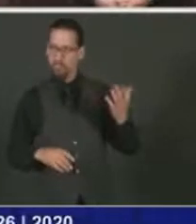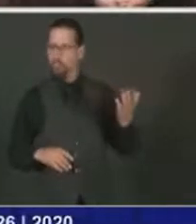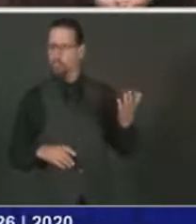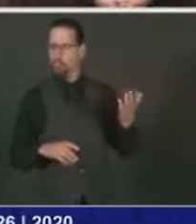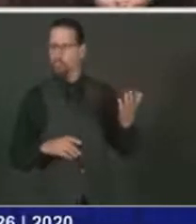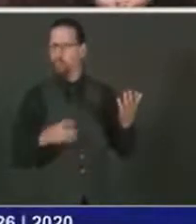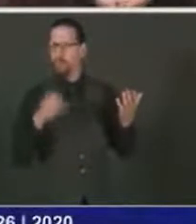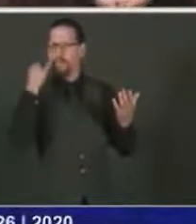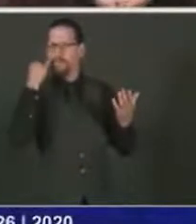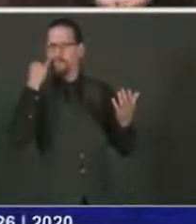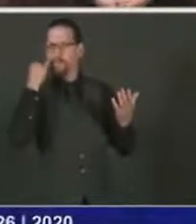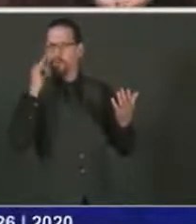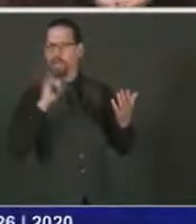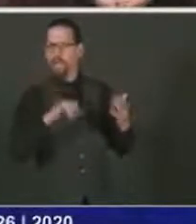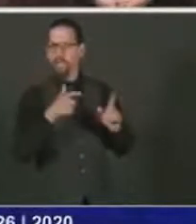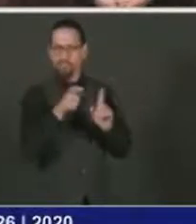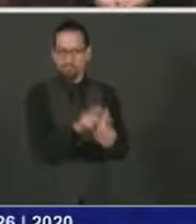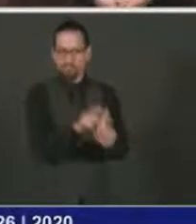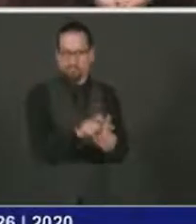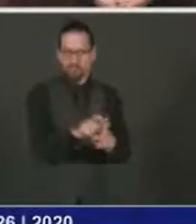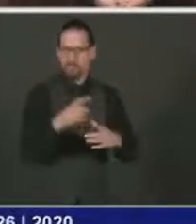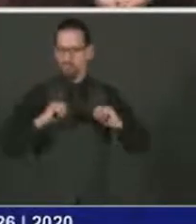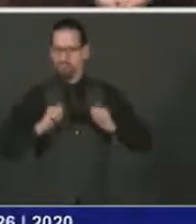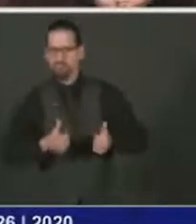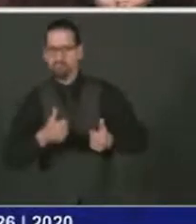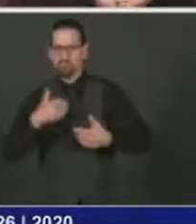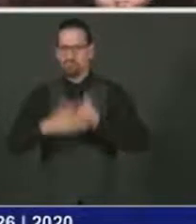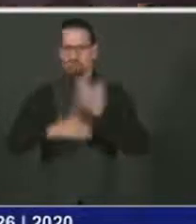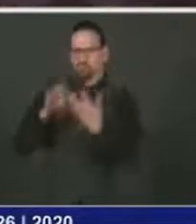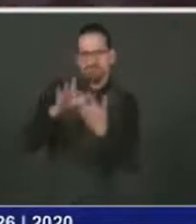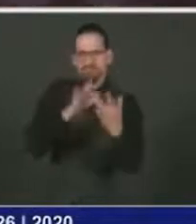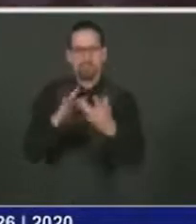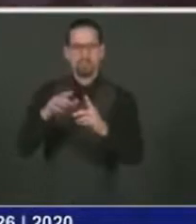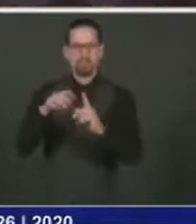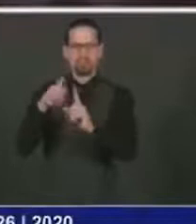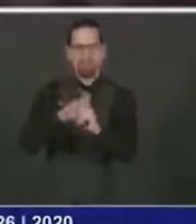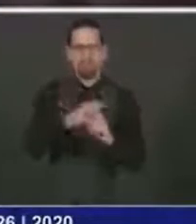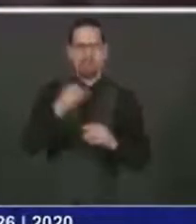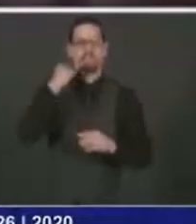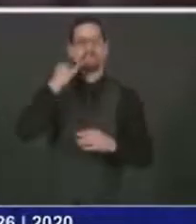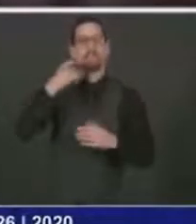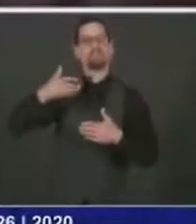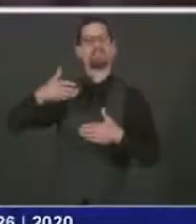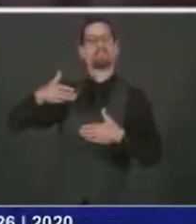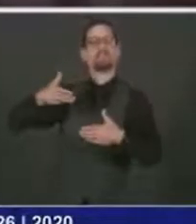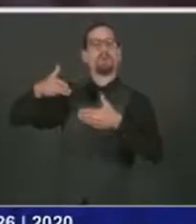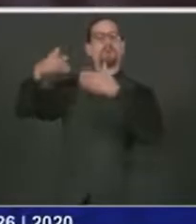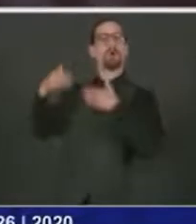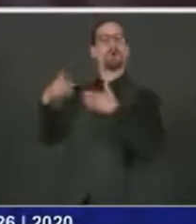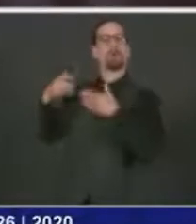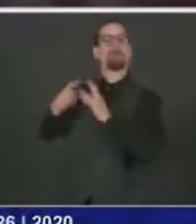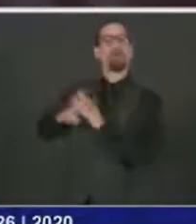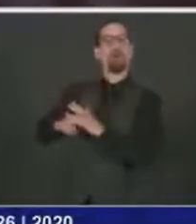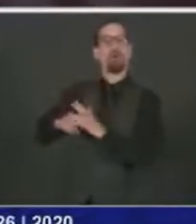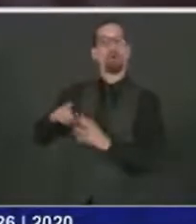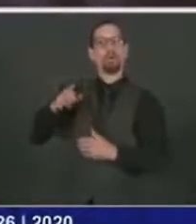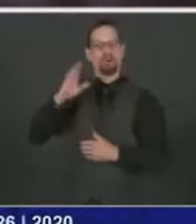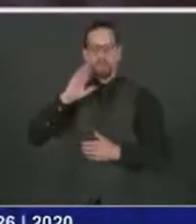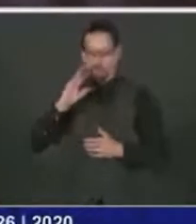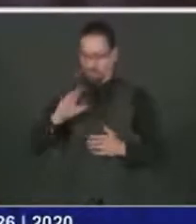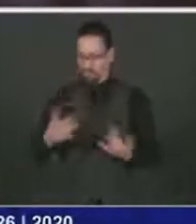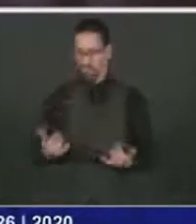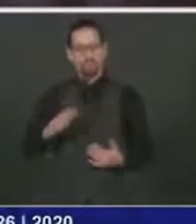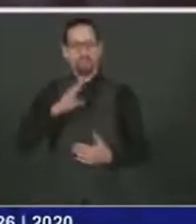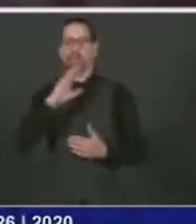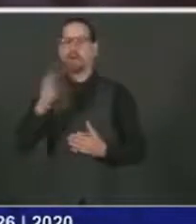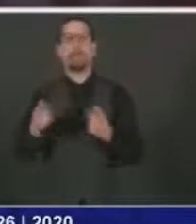testing, isolation, contact tracing months earlier, we may not have even needed the economic shutdowns? Okay, so